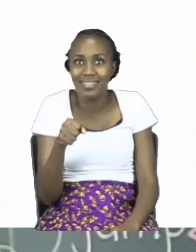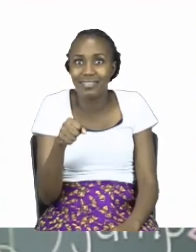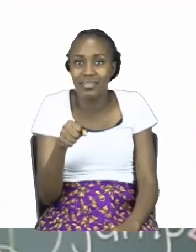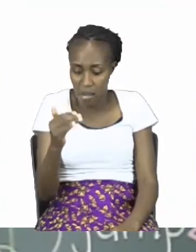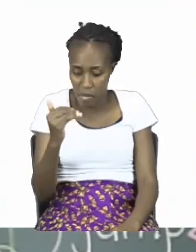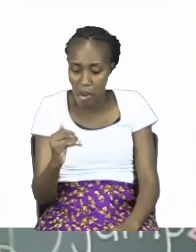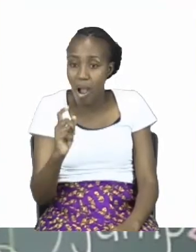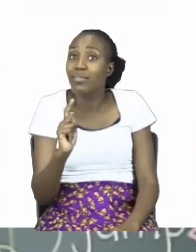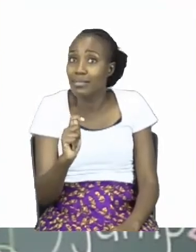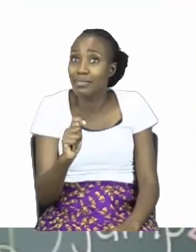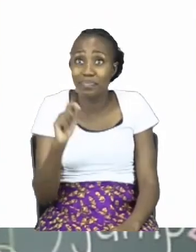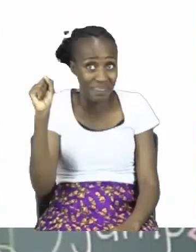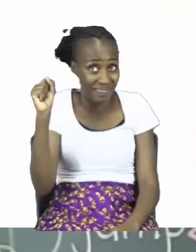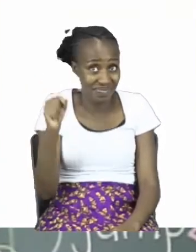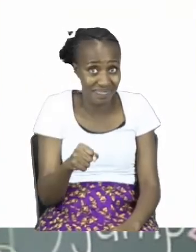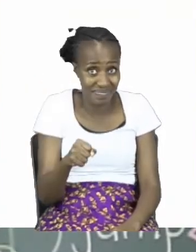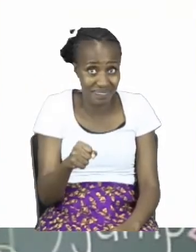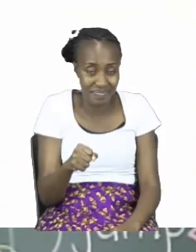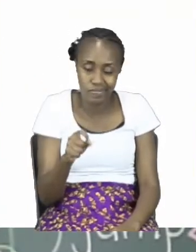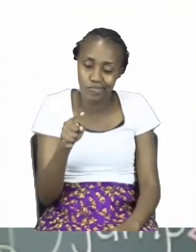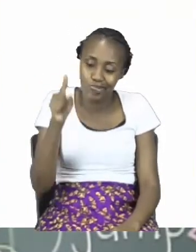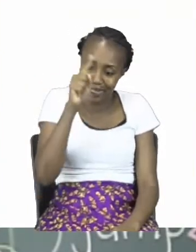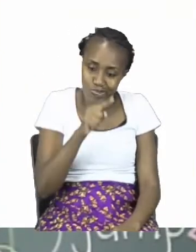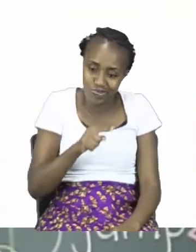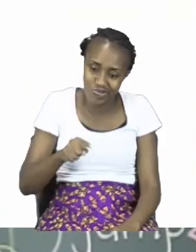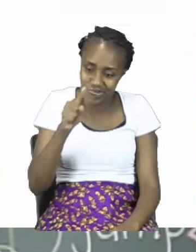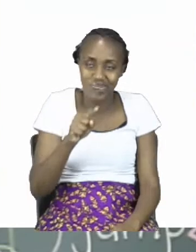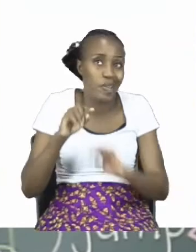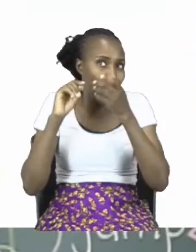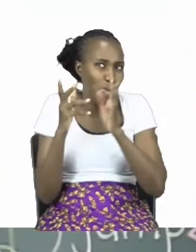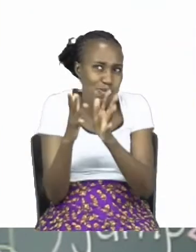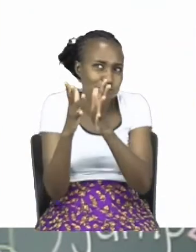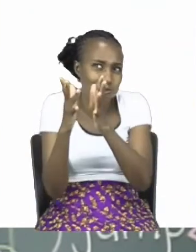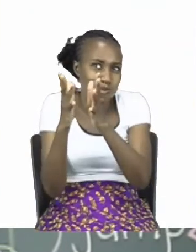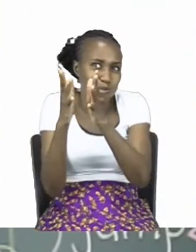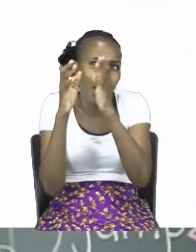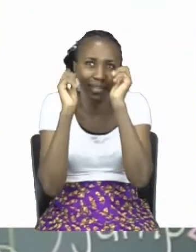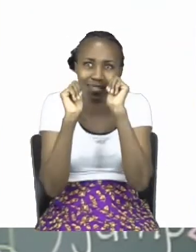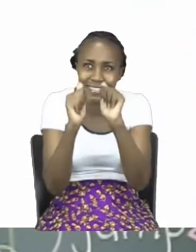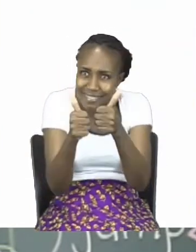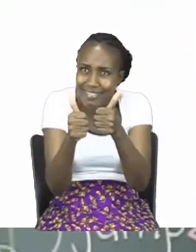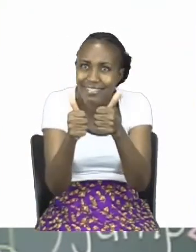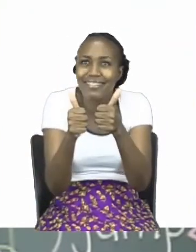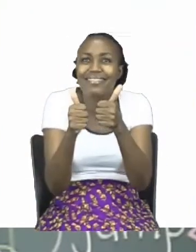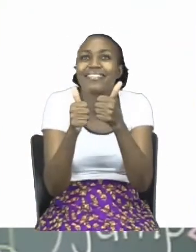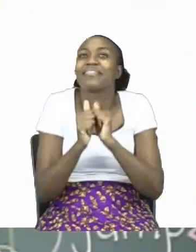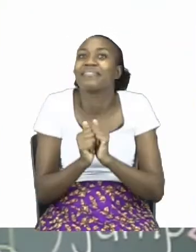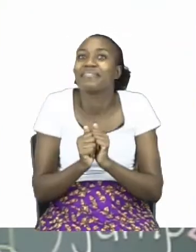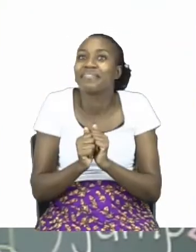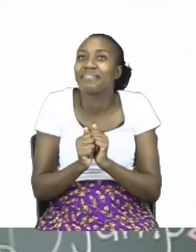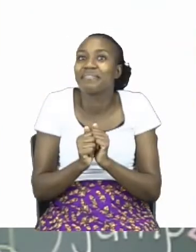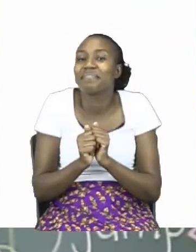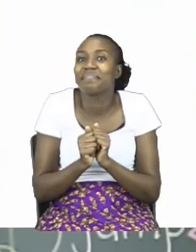Yes, and a T. Good job, everyone. So all the letters are there. We just need to